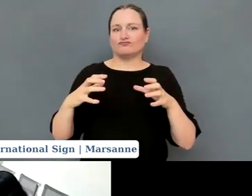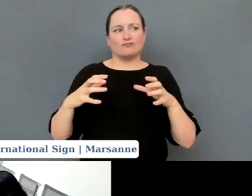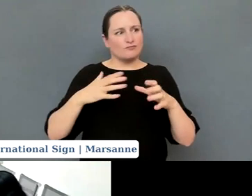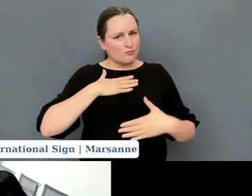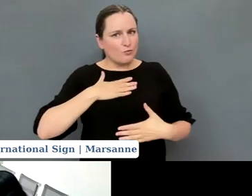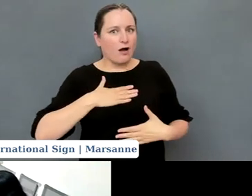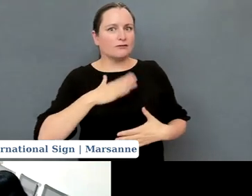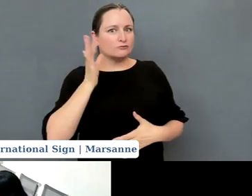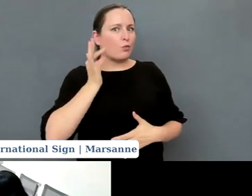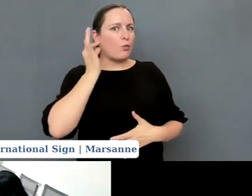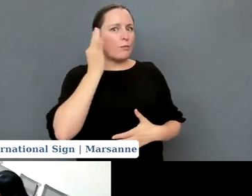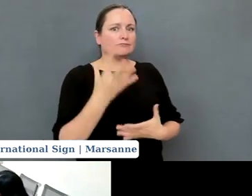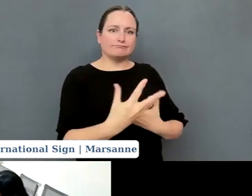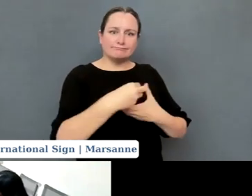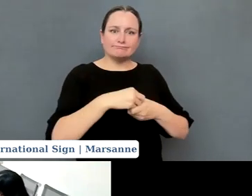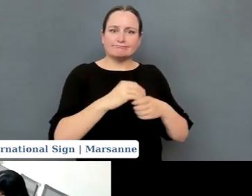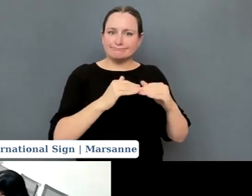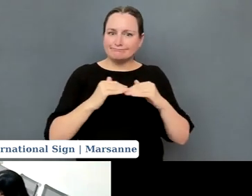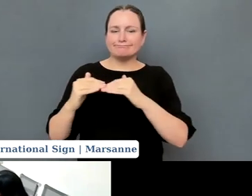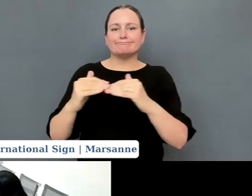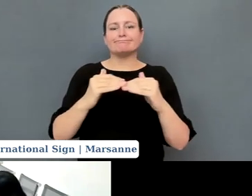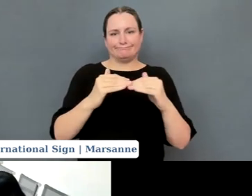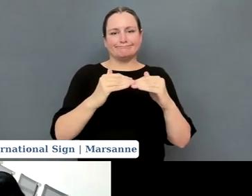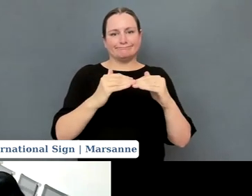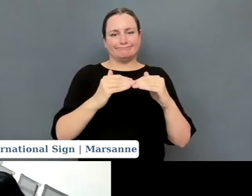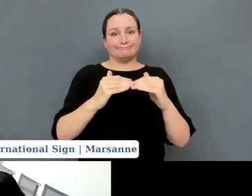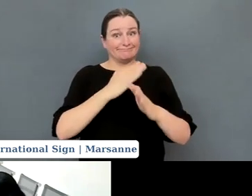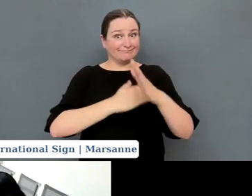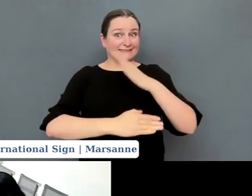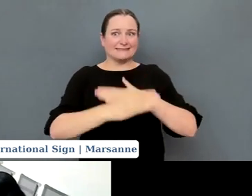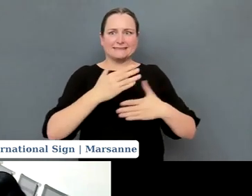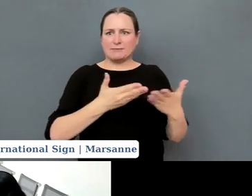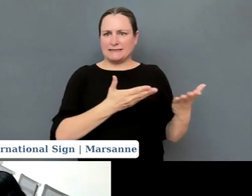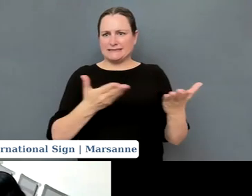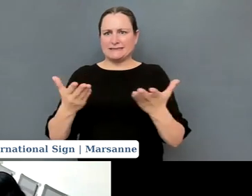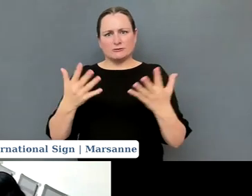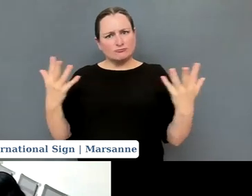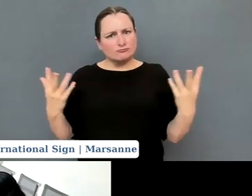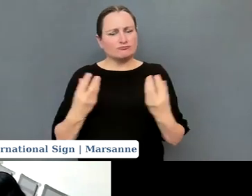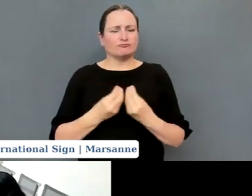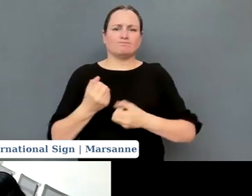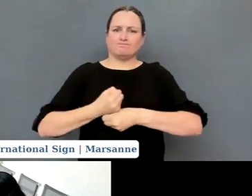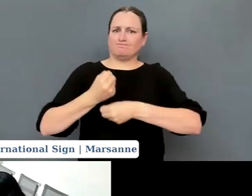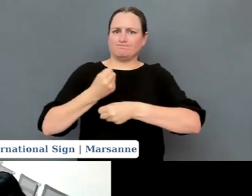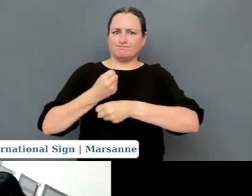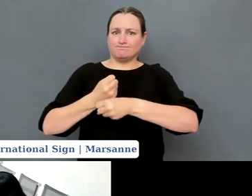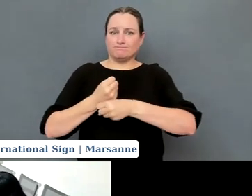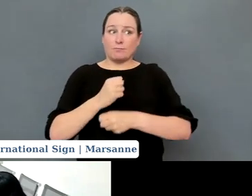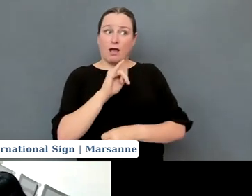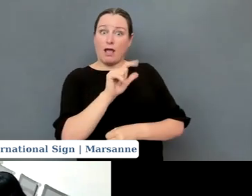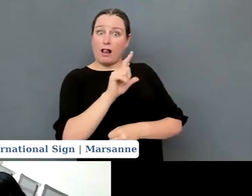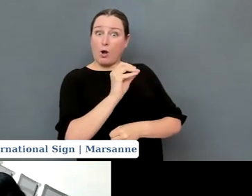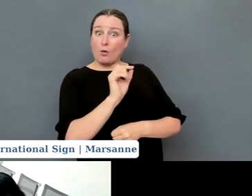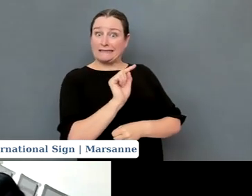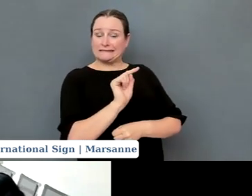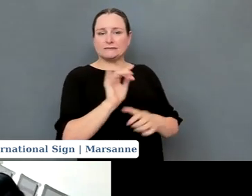for women but for persons with disability. Again, this speaks loudly to the work of the ILO, the tripartism,